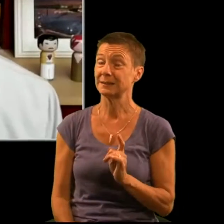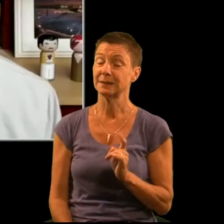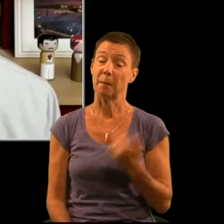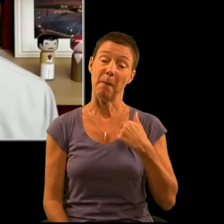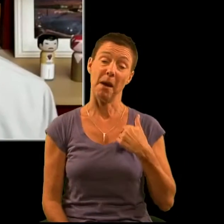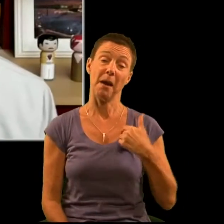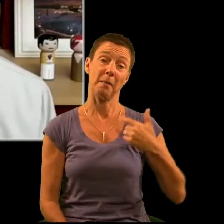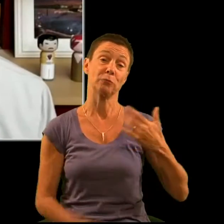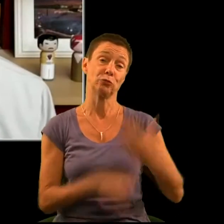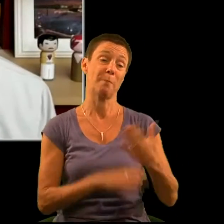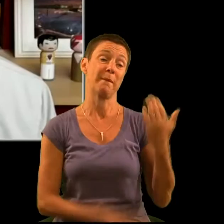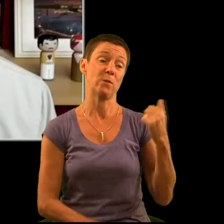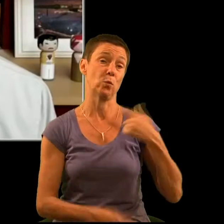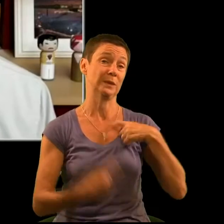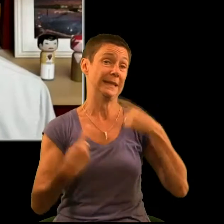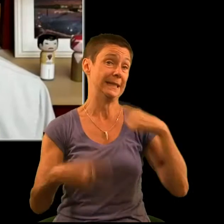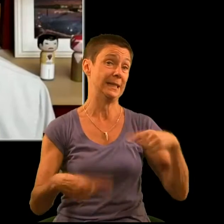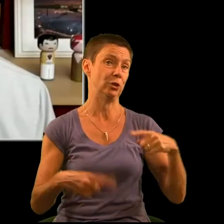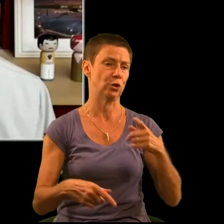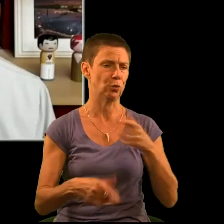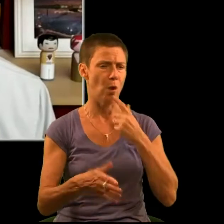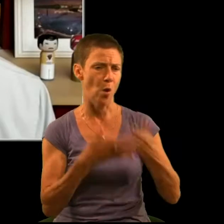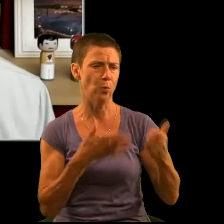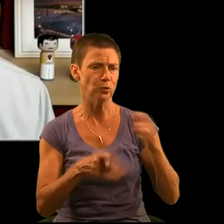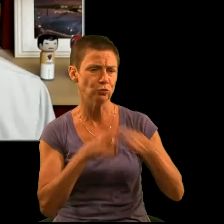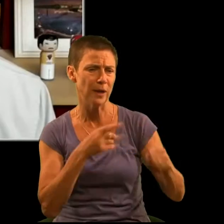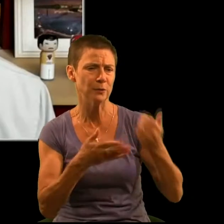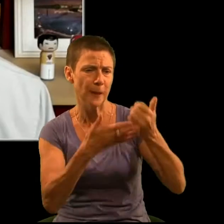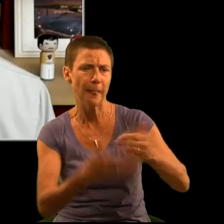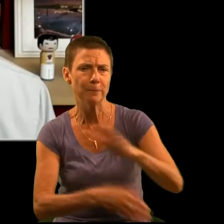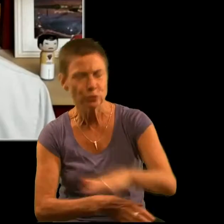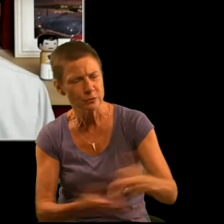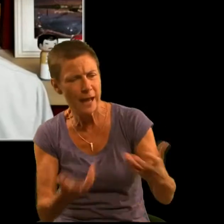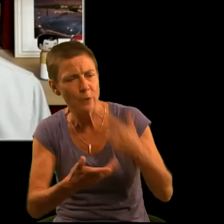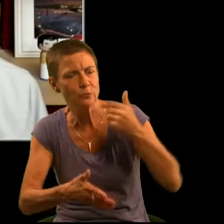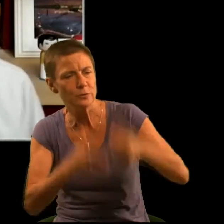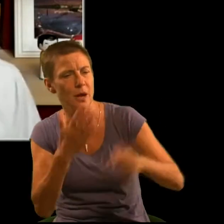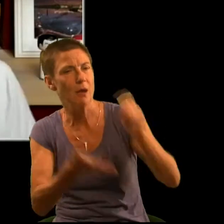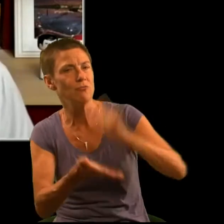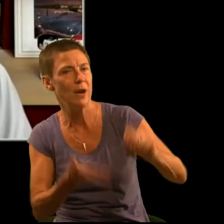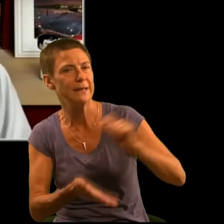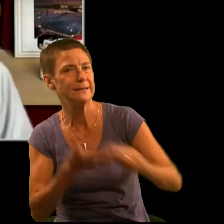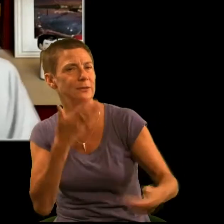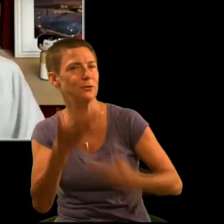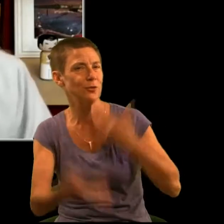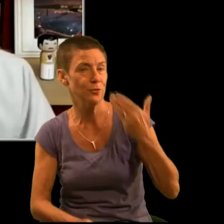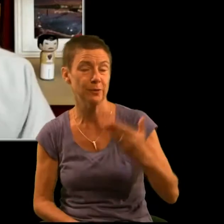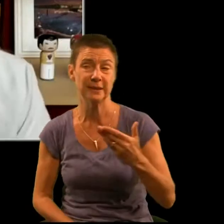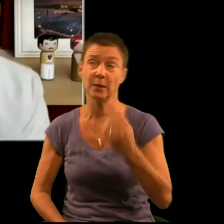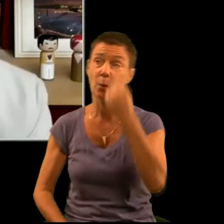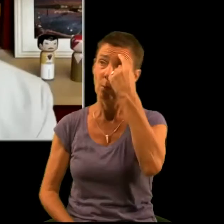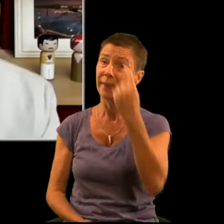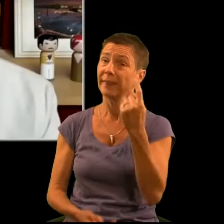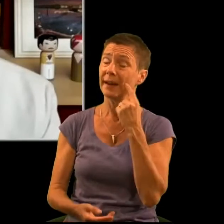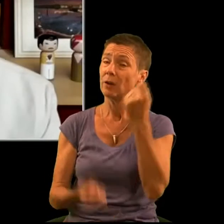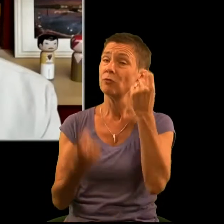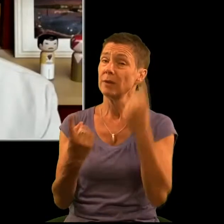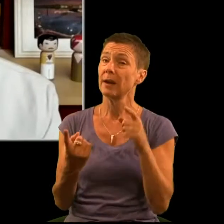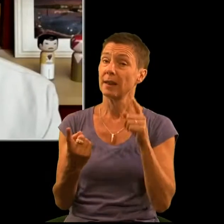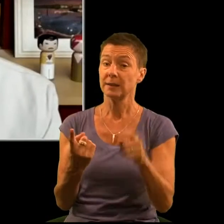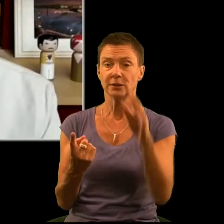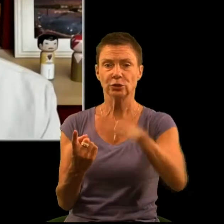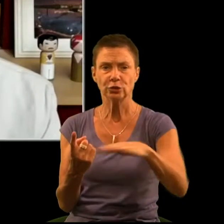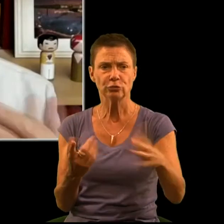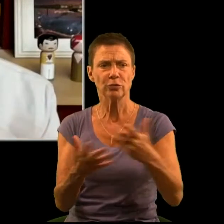ex-teacher, you're always trying to help kids write essays. And one of the things I realized was that kids are very often